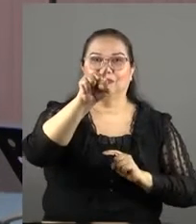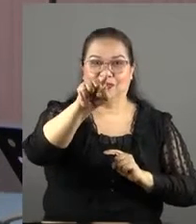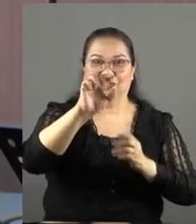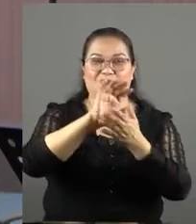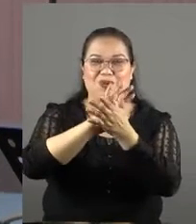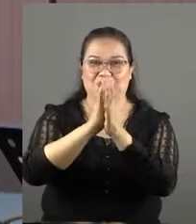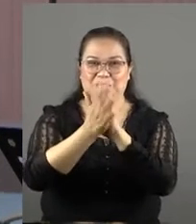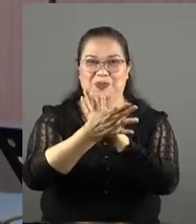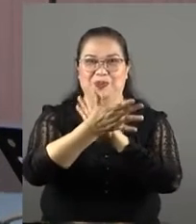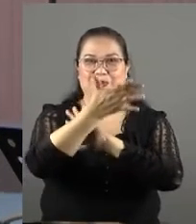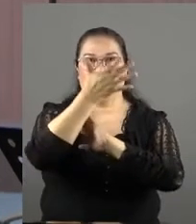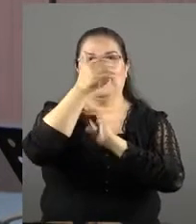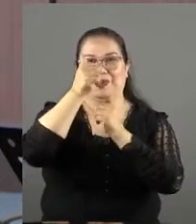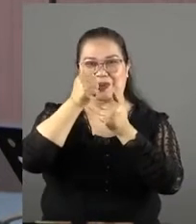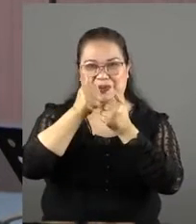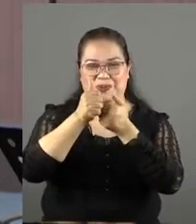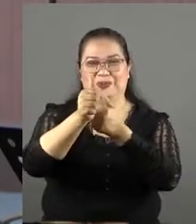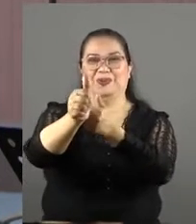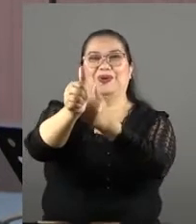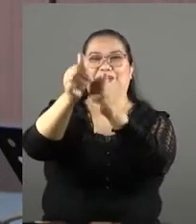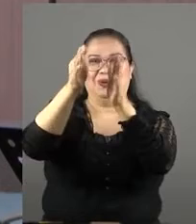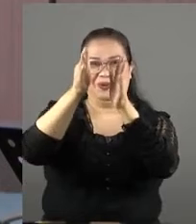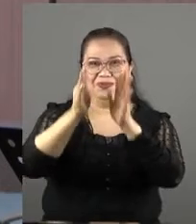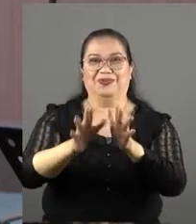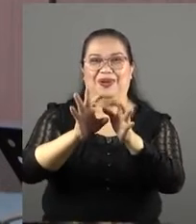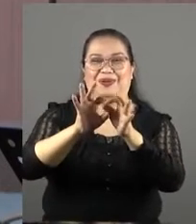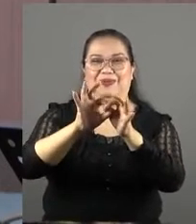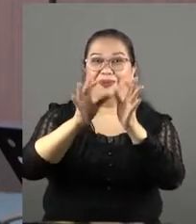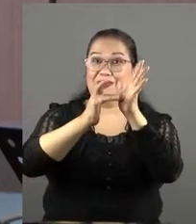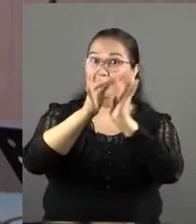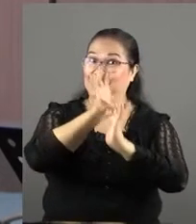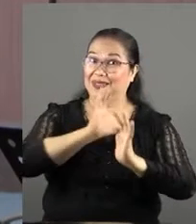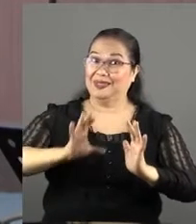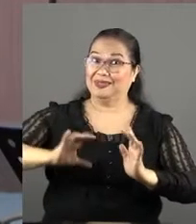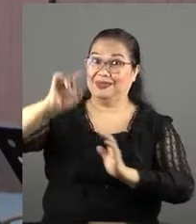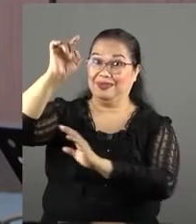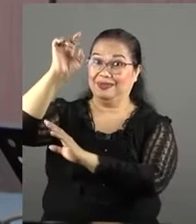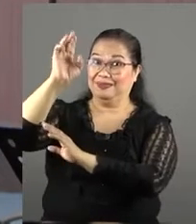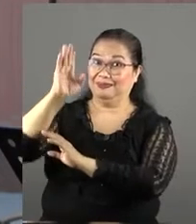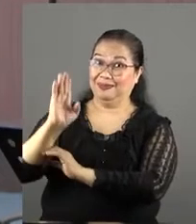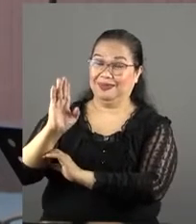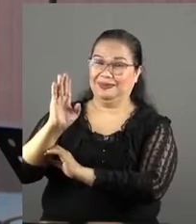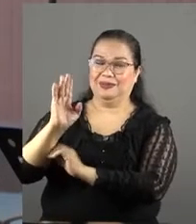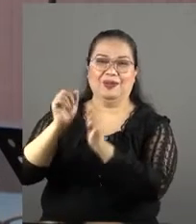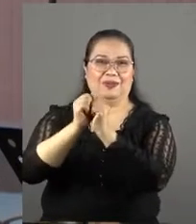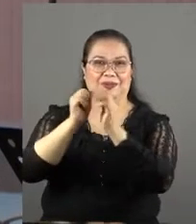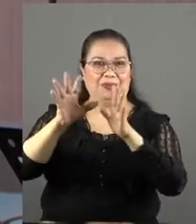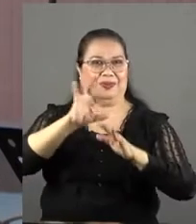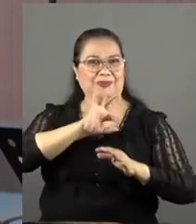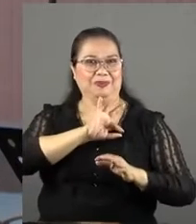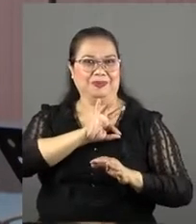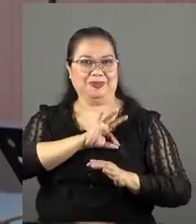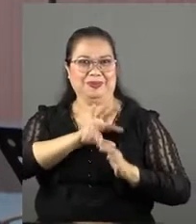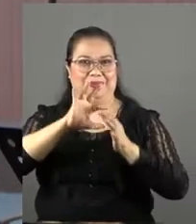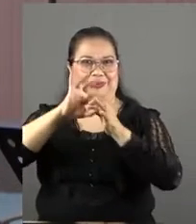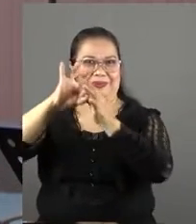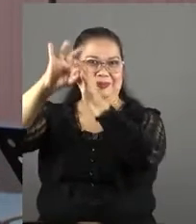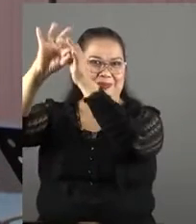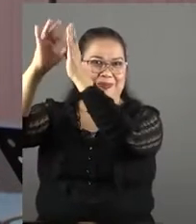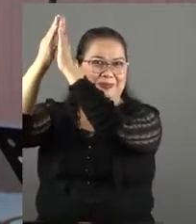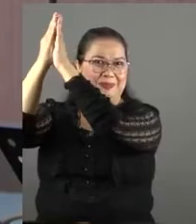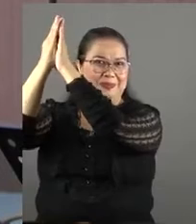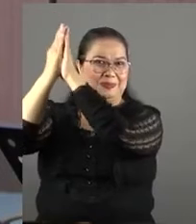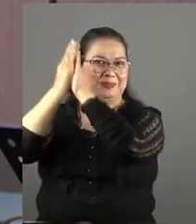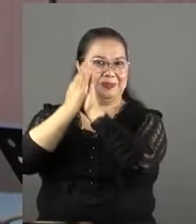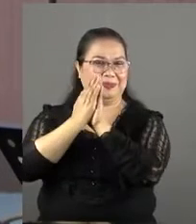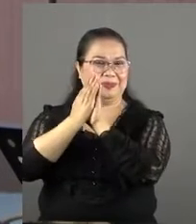become a believer and a follower of God. Because without the benefit of a relationship with God, we